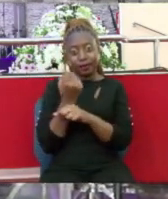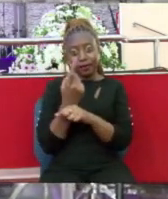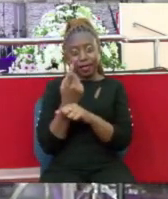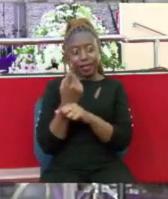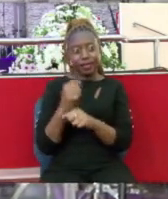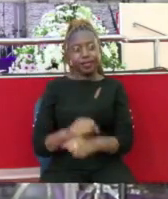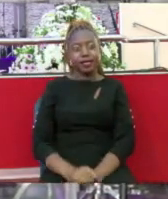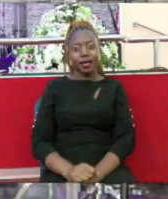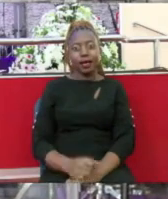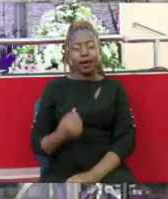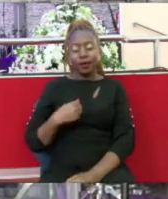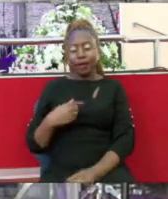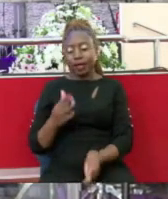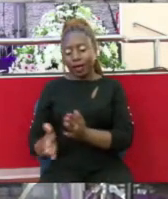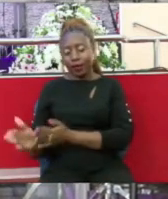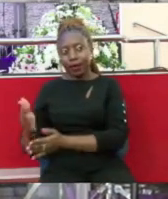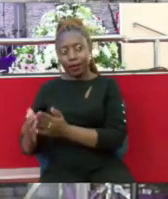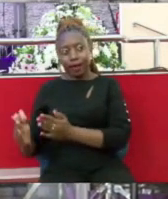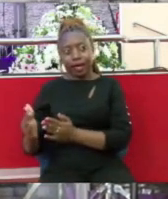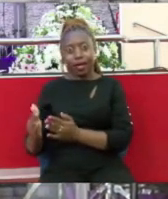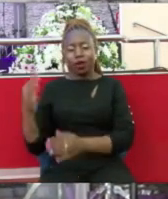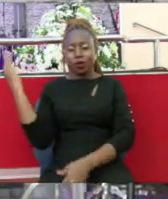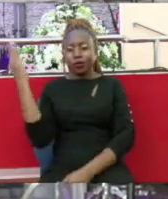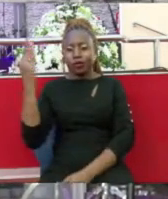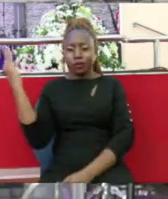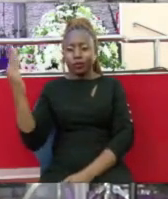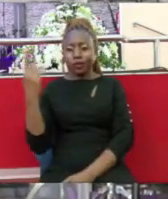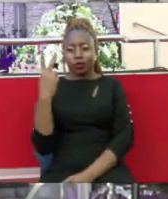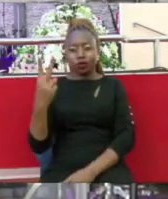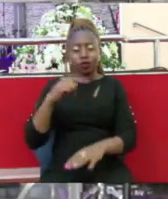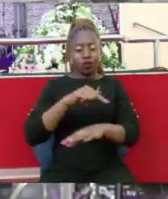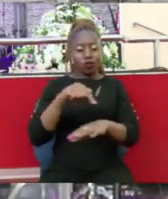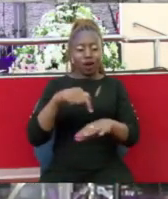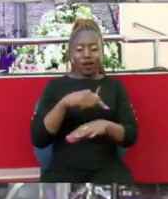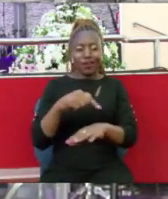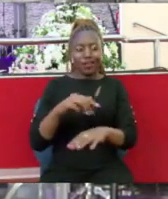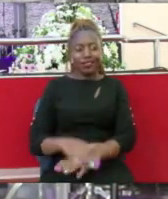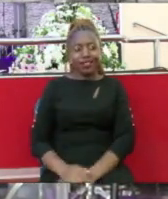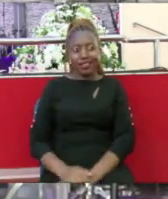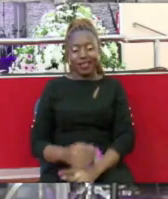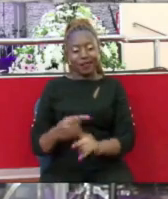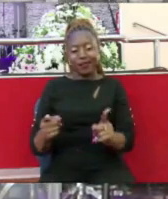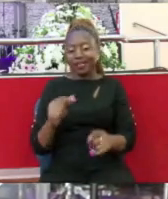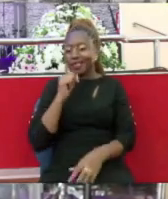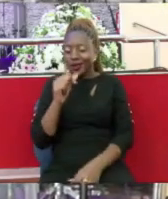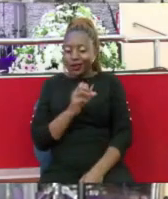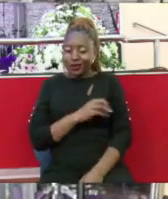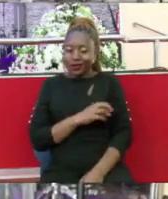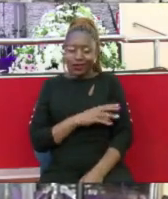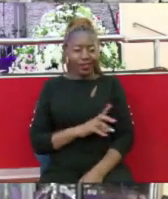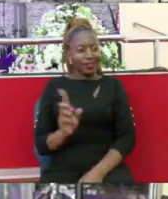prepared a sermon of 2 hours. Nalitayarisha mahubiri ya masaa mawili. No, don't be scared. Usishtuke.